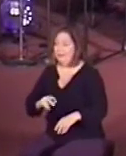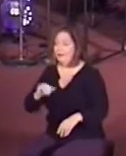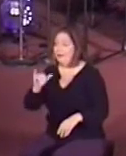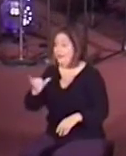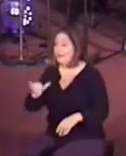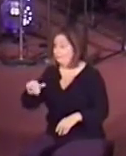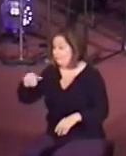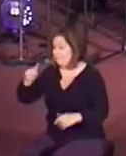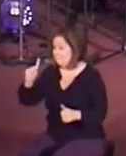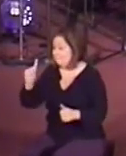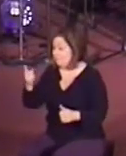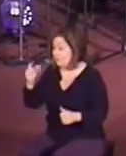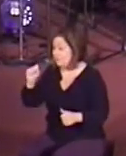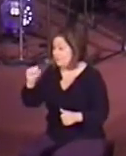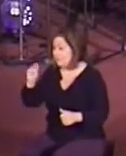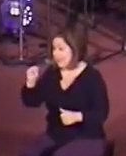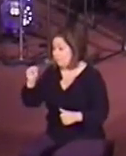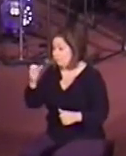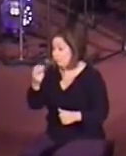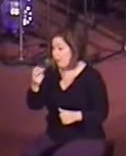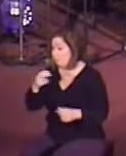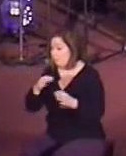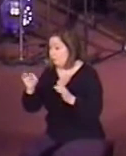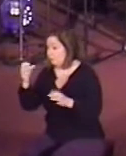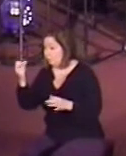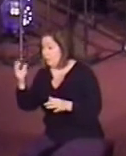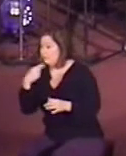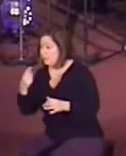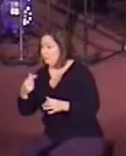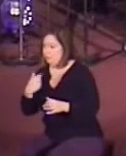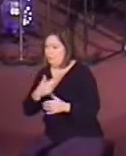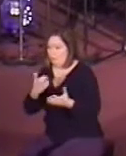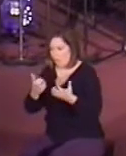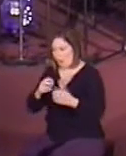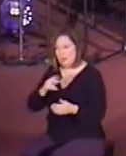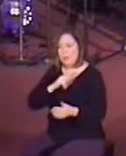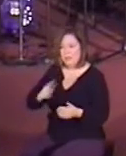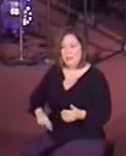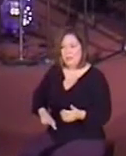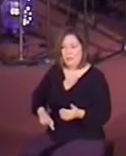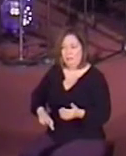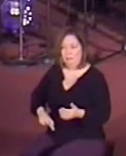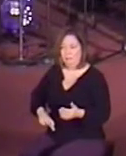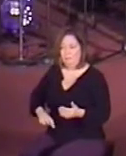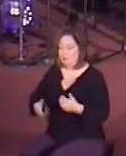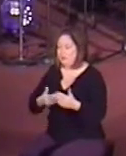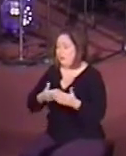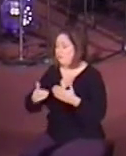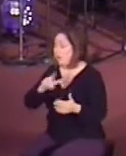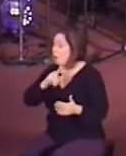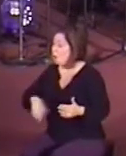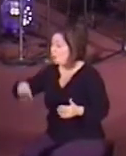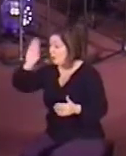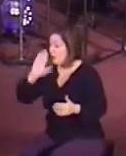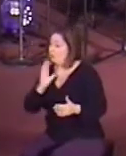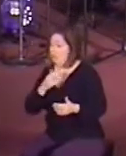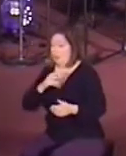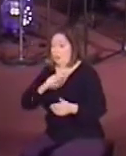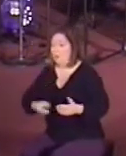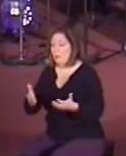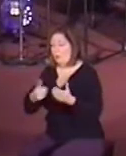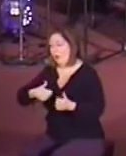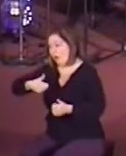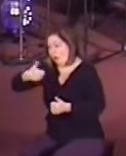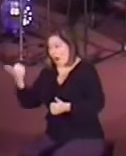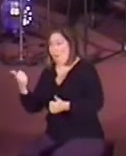says. They say, no, we want a king to rule over us, even though the Lord your God was your king. We want something else. We want